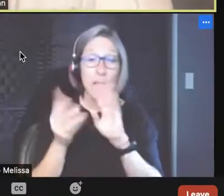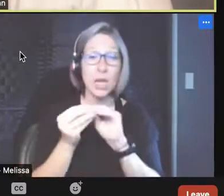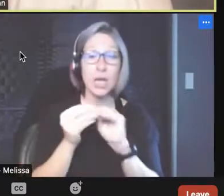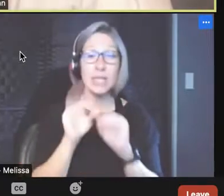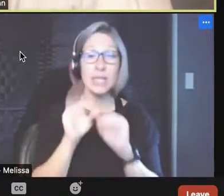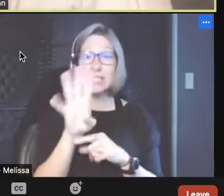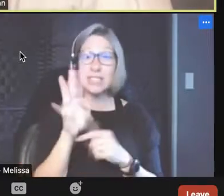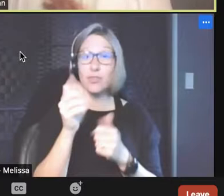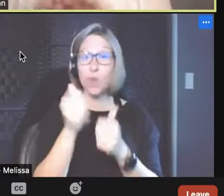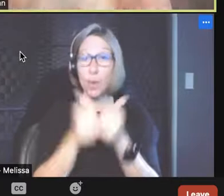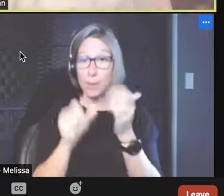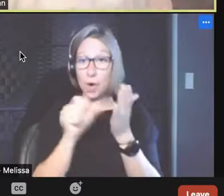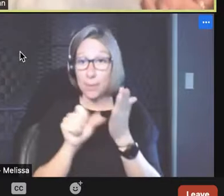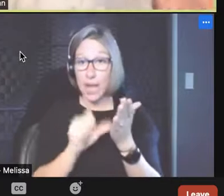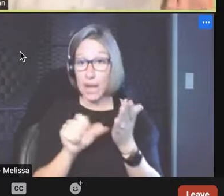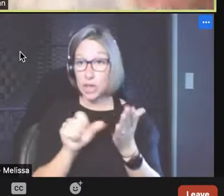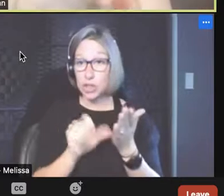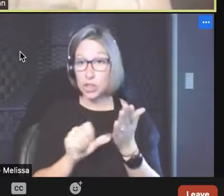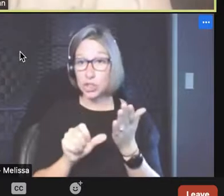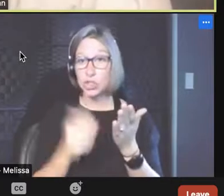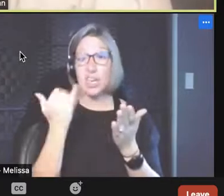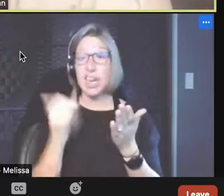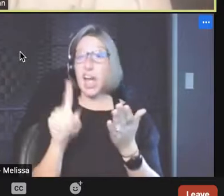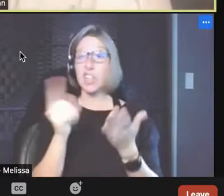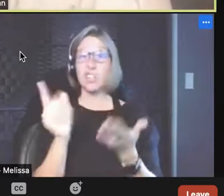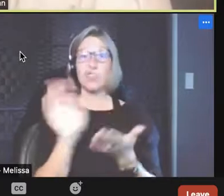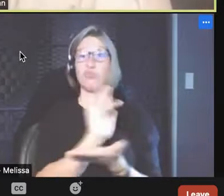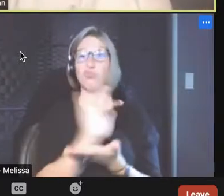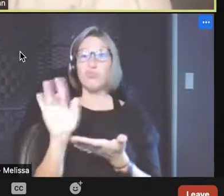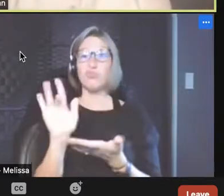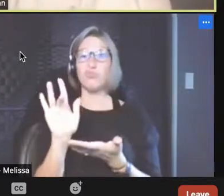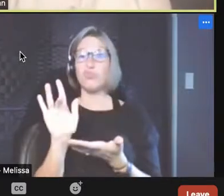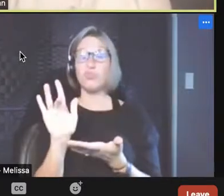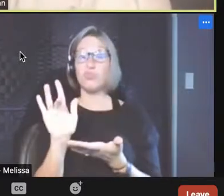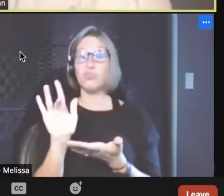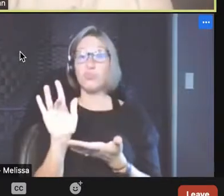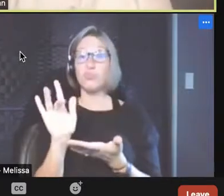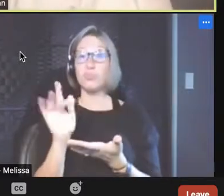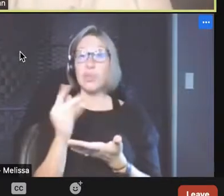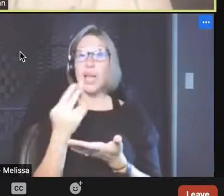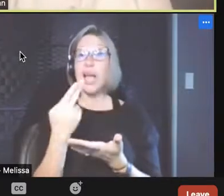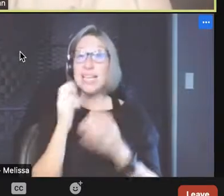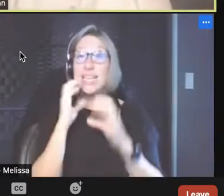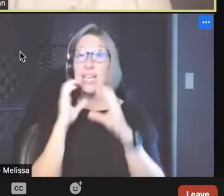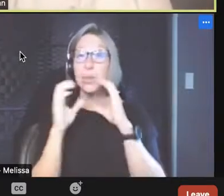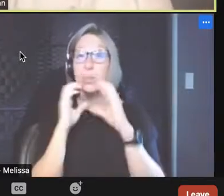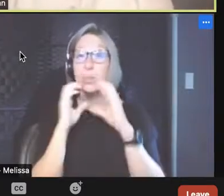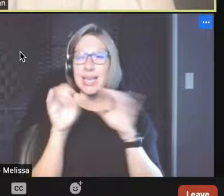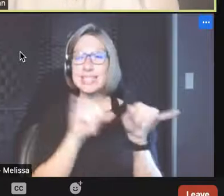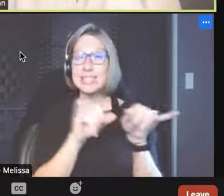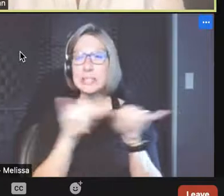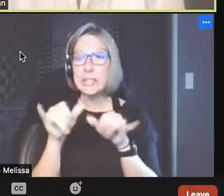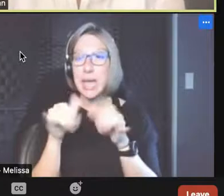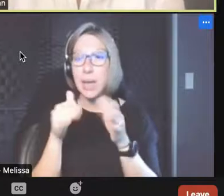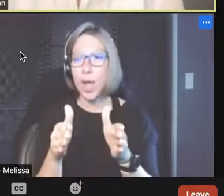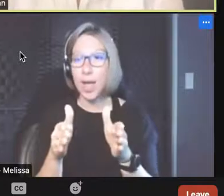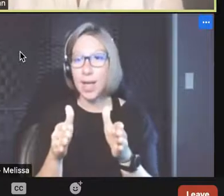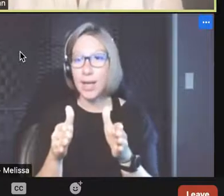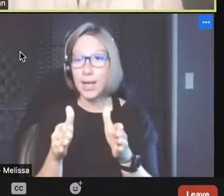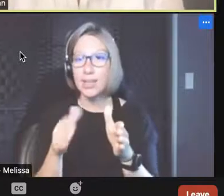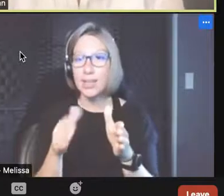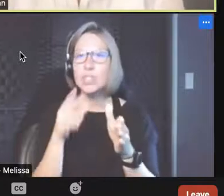off. Now they're just basically a blank grid, and he was able to communicate exactly the same way. So he had used